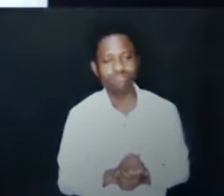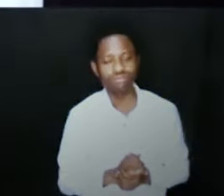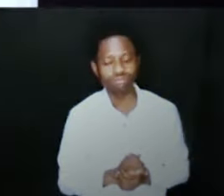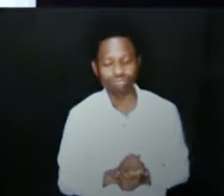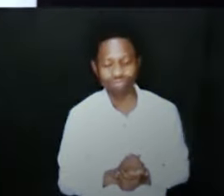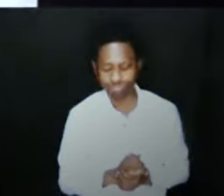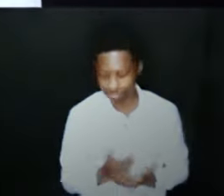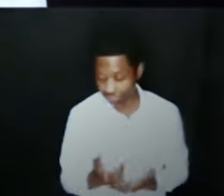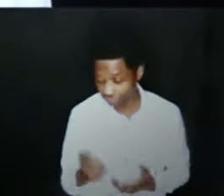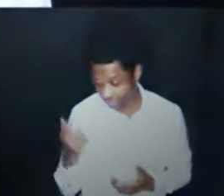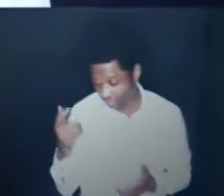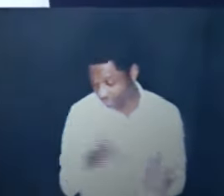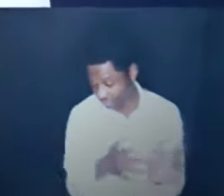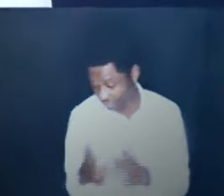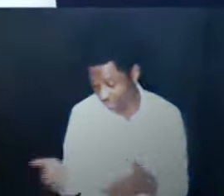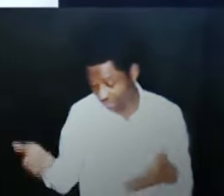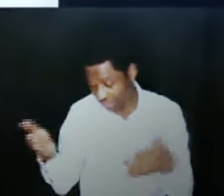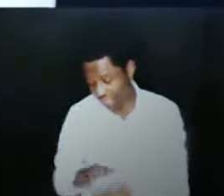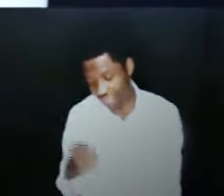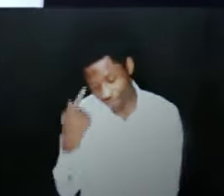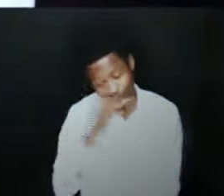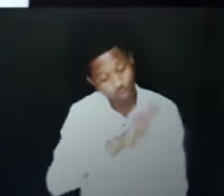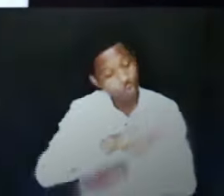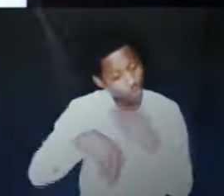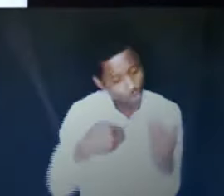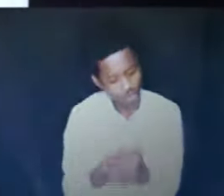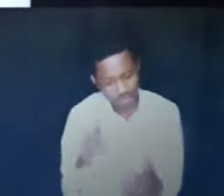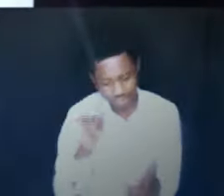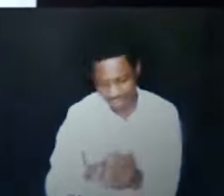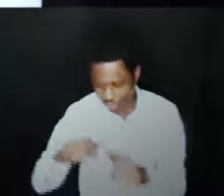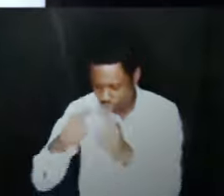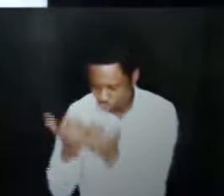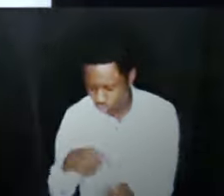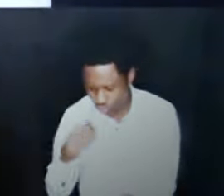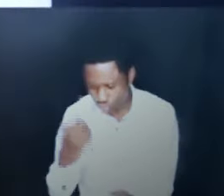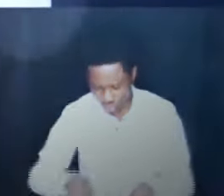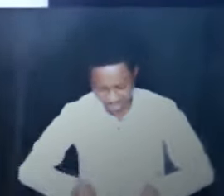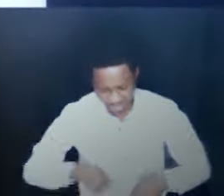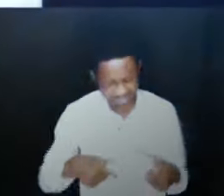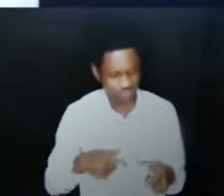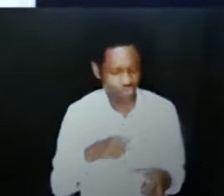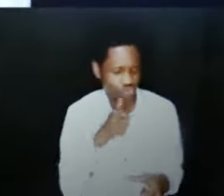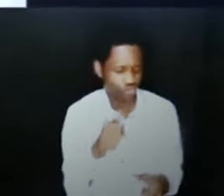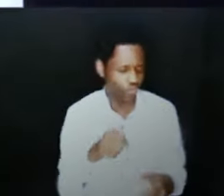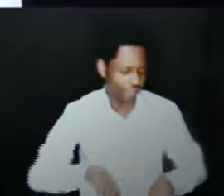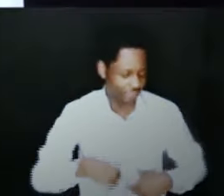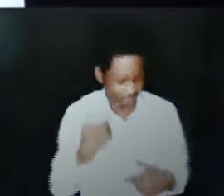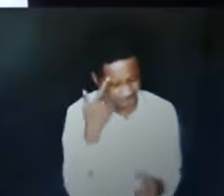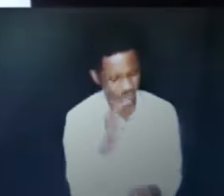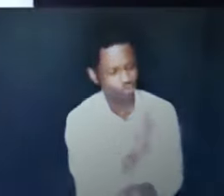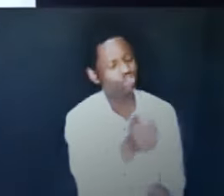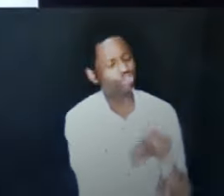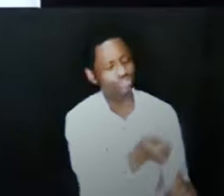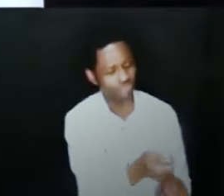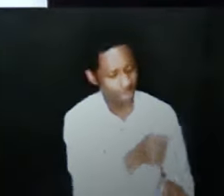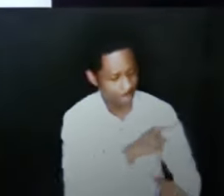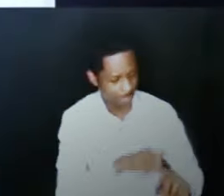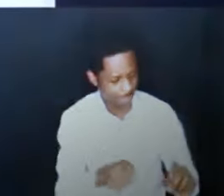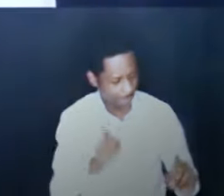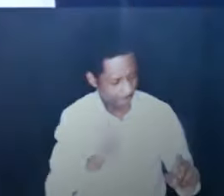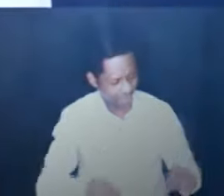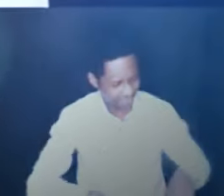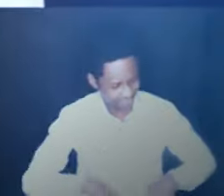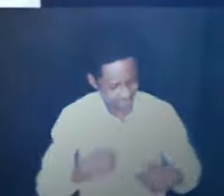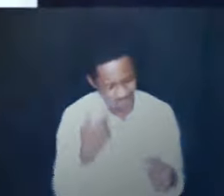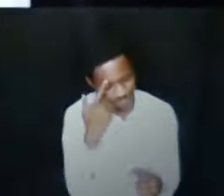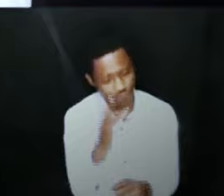died for all, that those who live should no longer live for themselves, but for